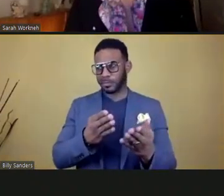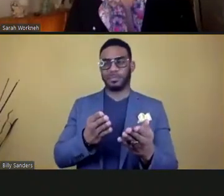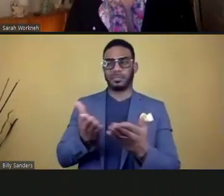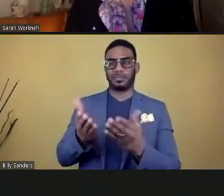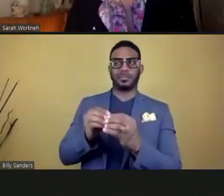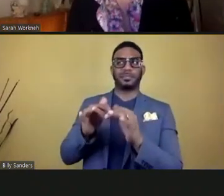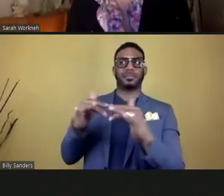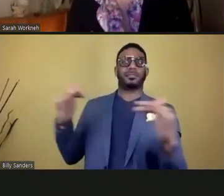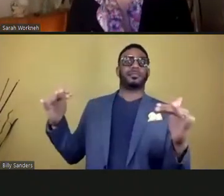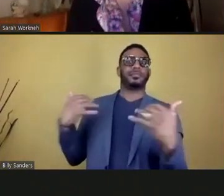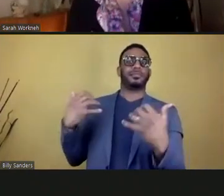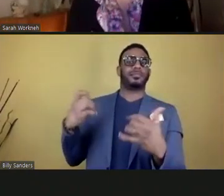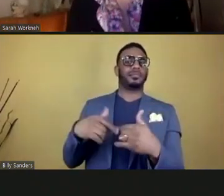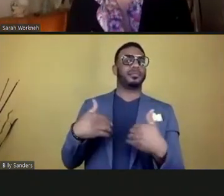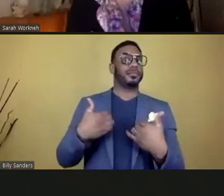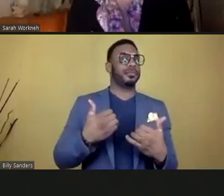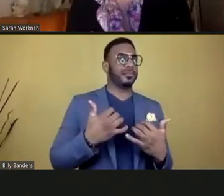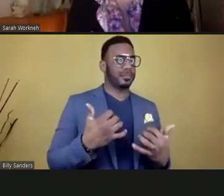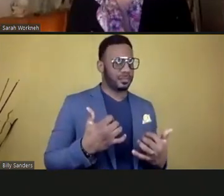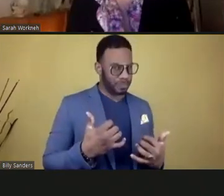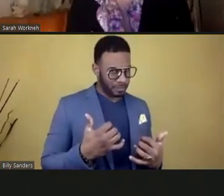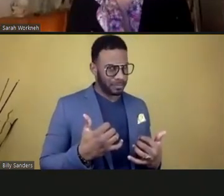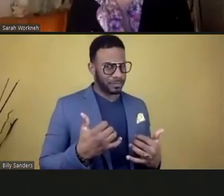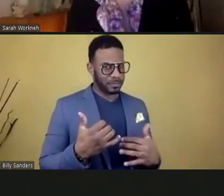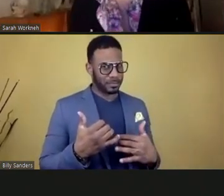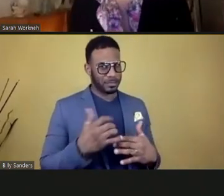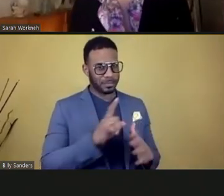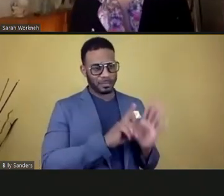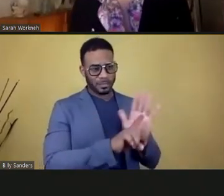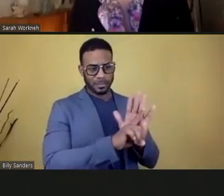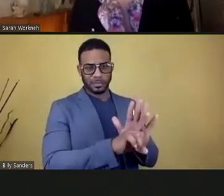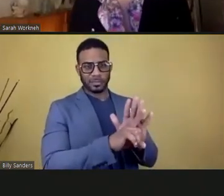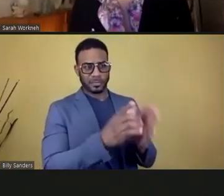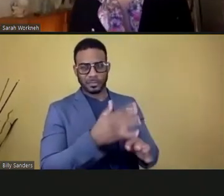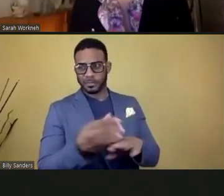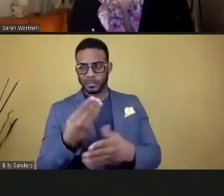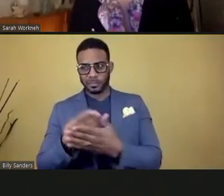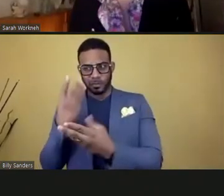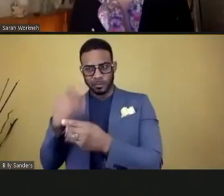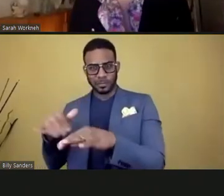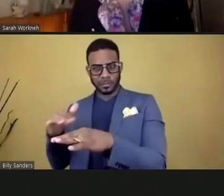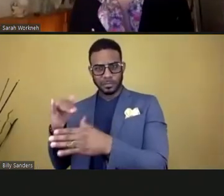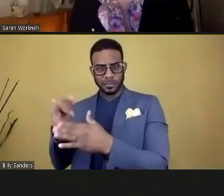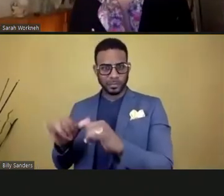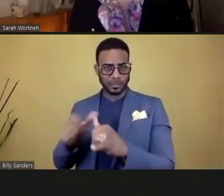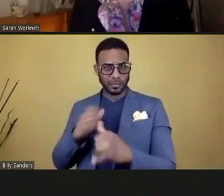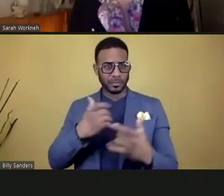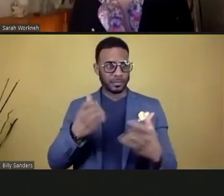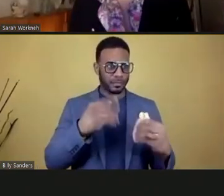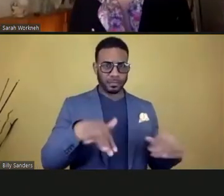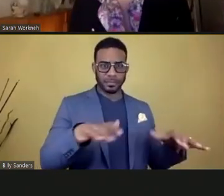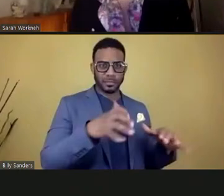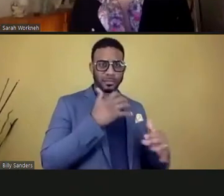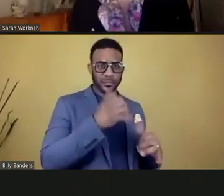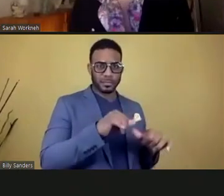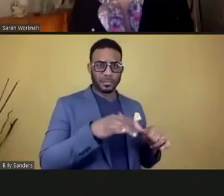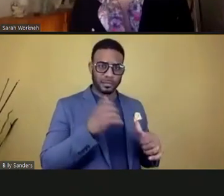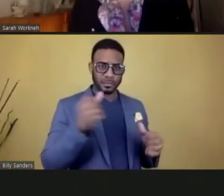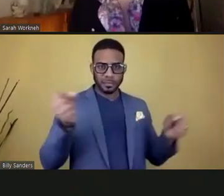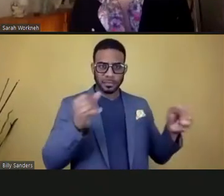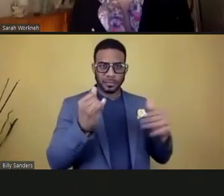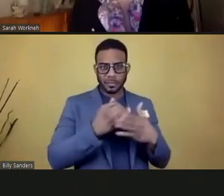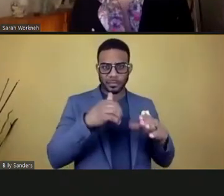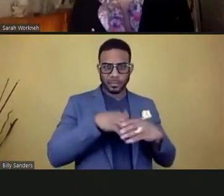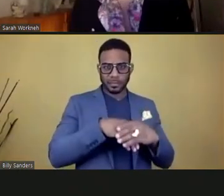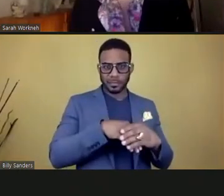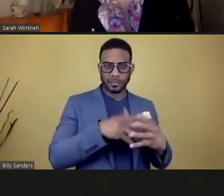diverse audience or a younger audience, or you know, they ran out of money for a landscape architect, so they have a big grass area, and now they have to bring the artists in